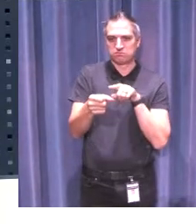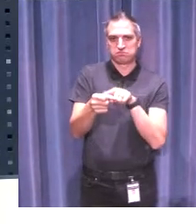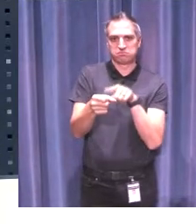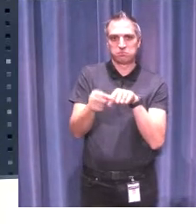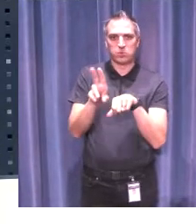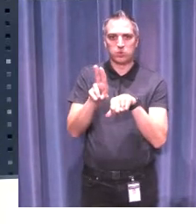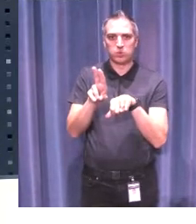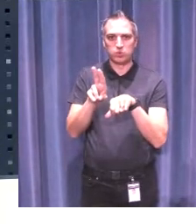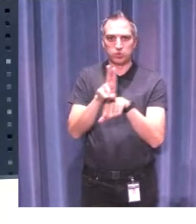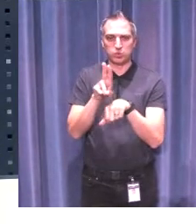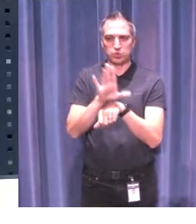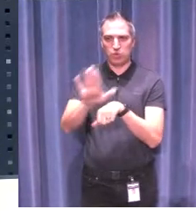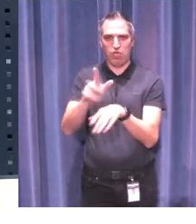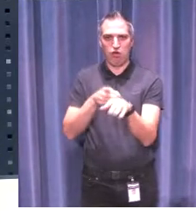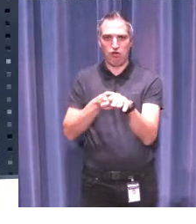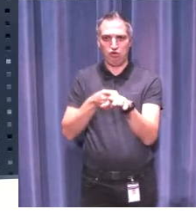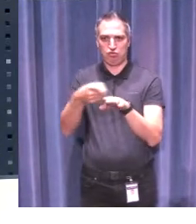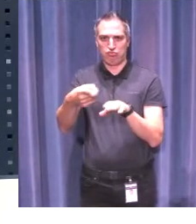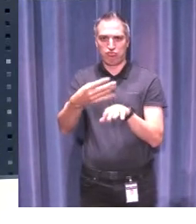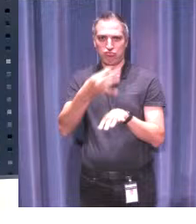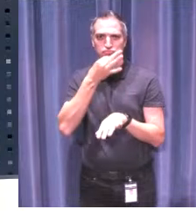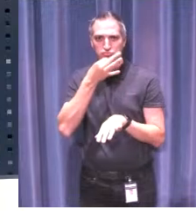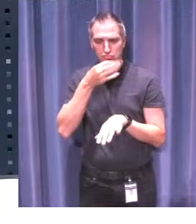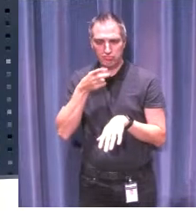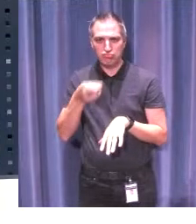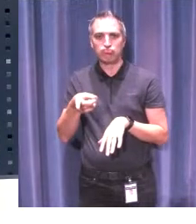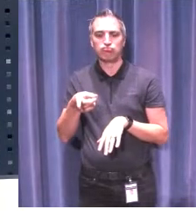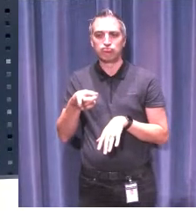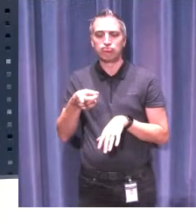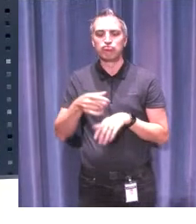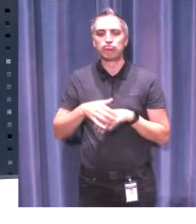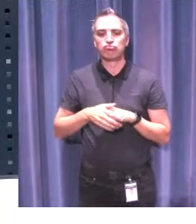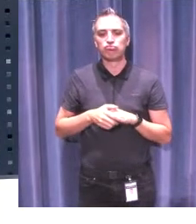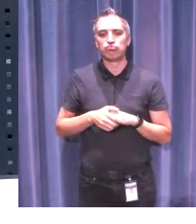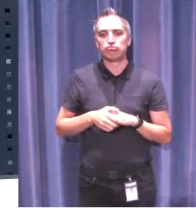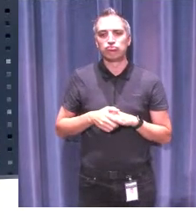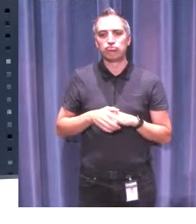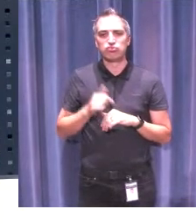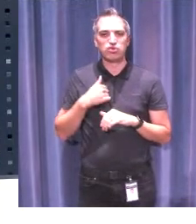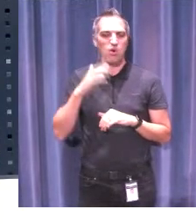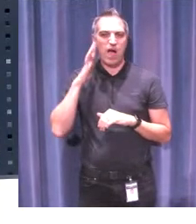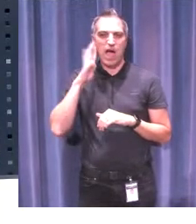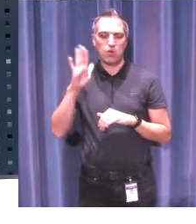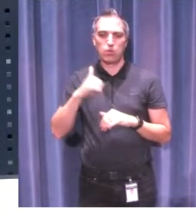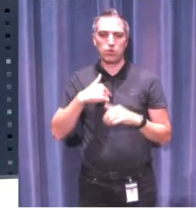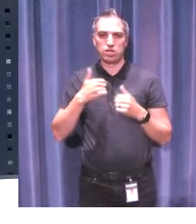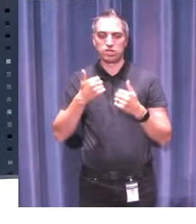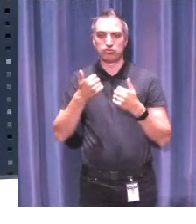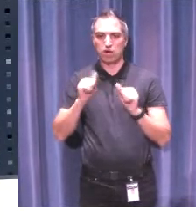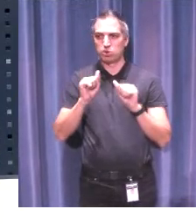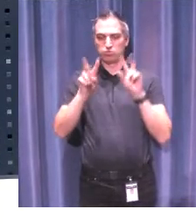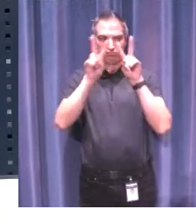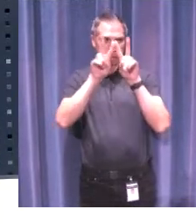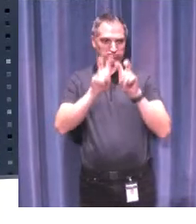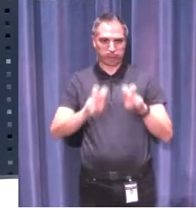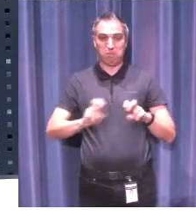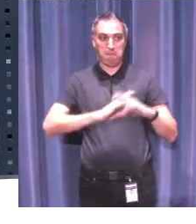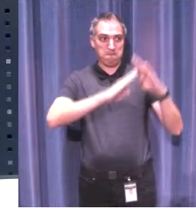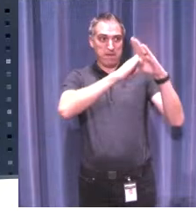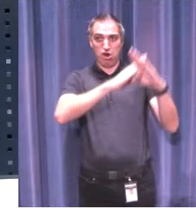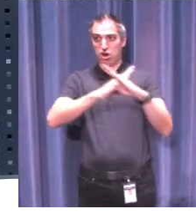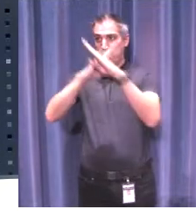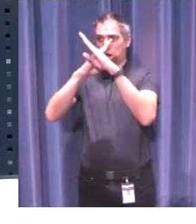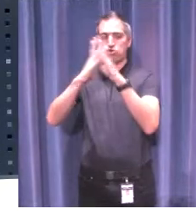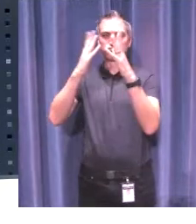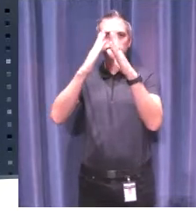do that. And so my goal would be to remove barriers, to be the